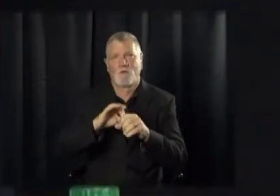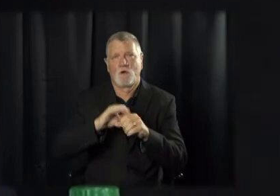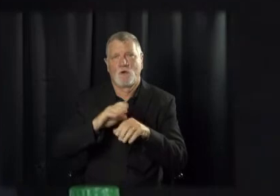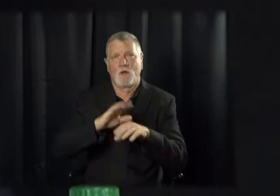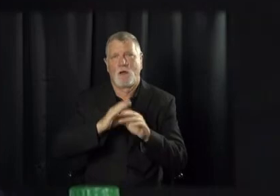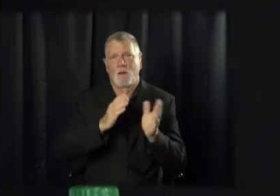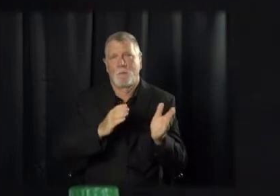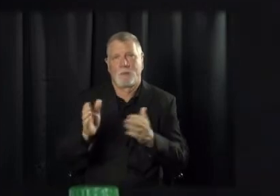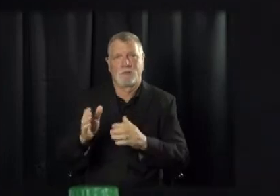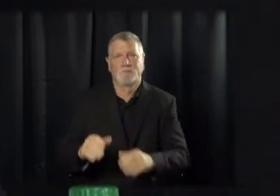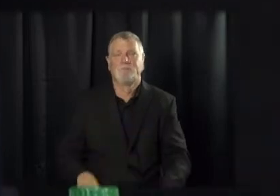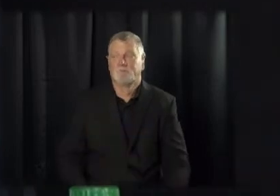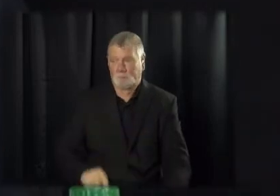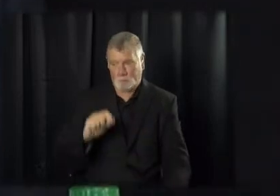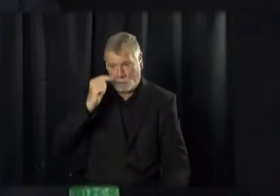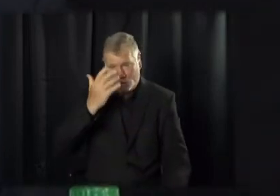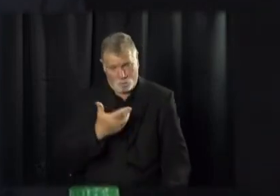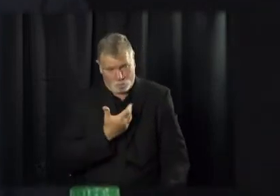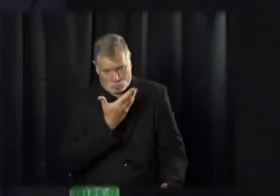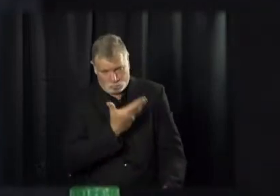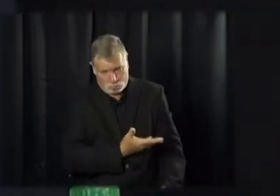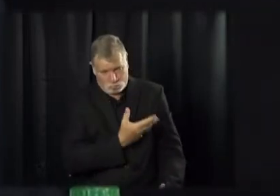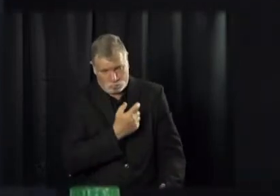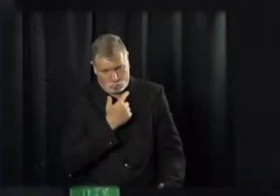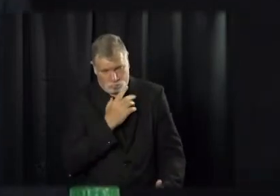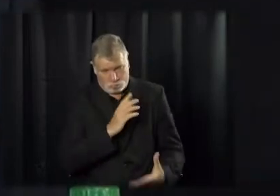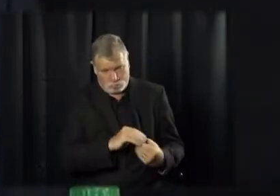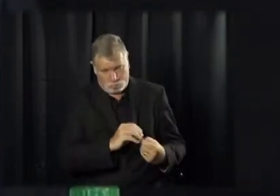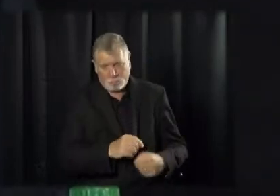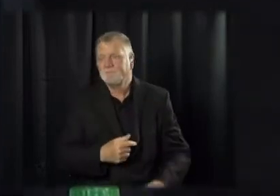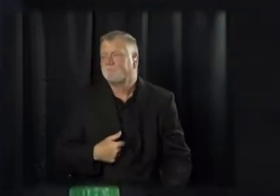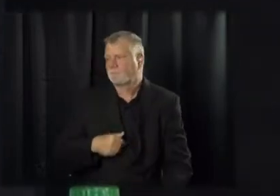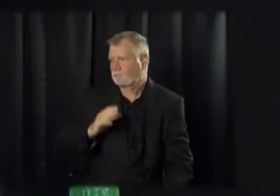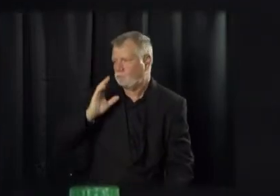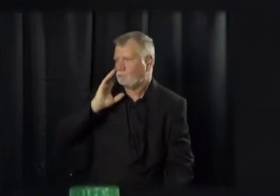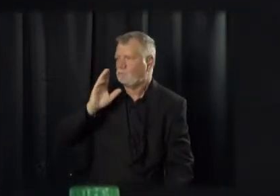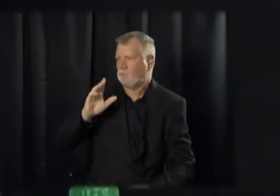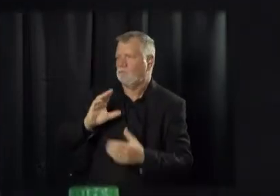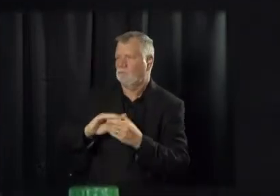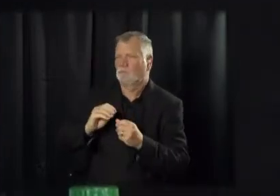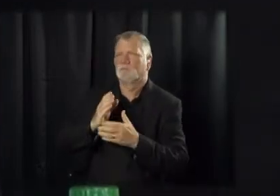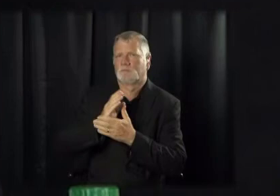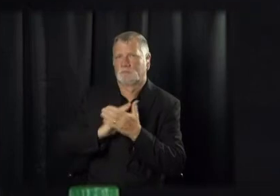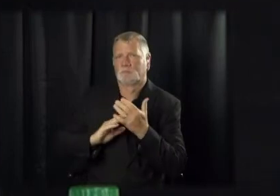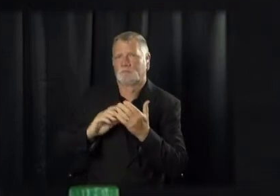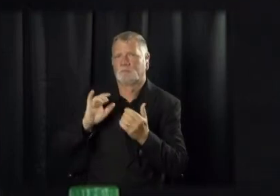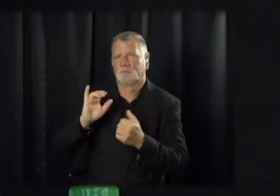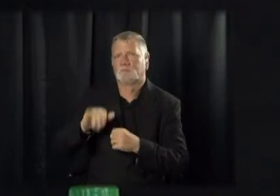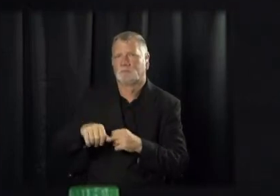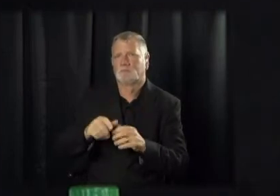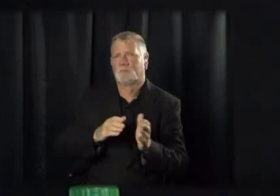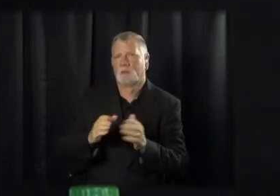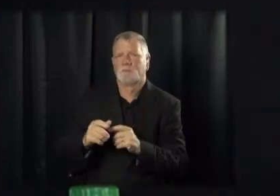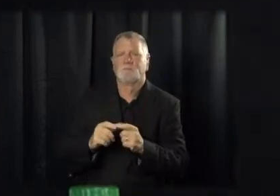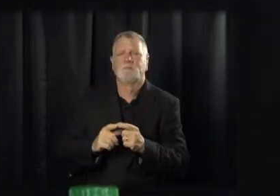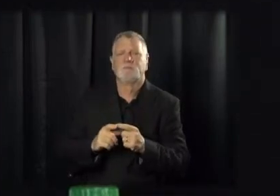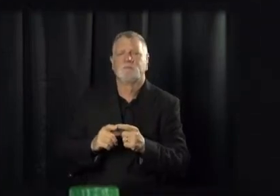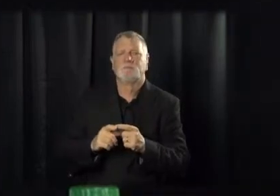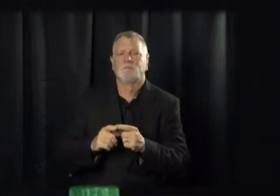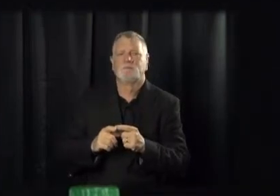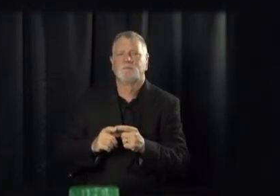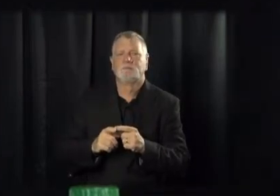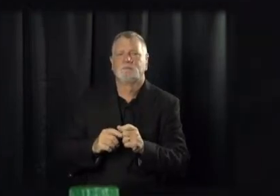fiscal plans. Governor, would you like to make some comments? Yes, I'll comment on some of these plans. Actually,